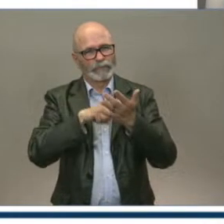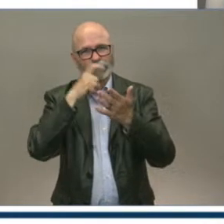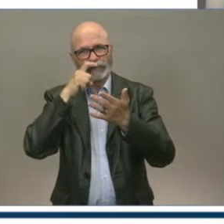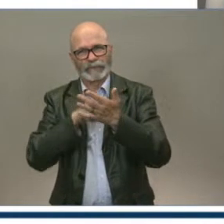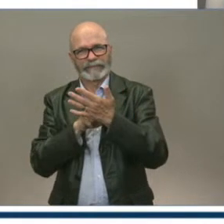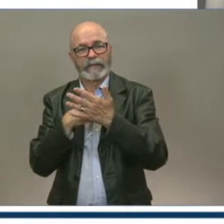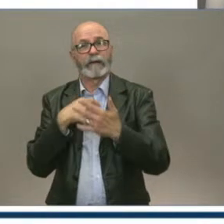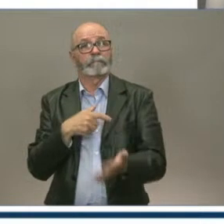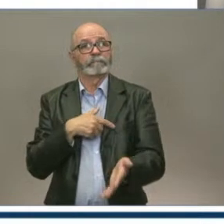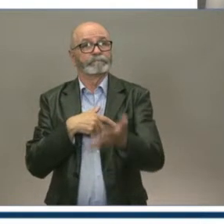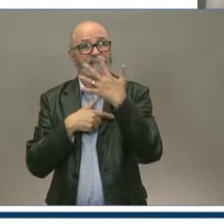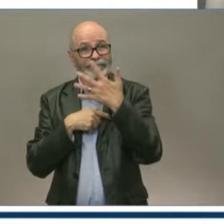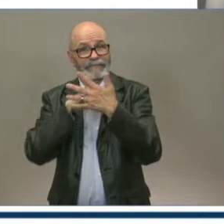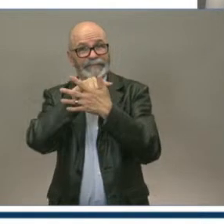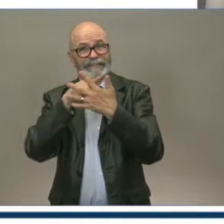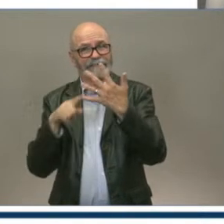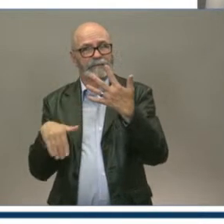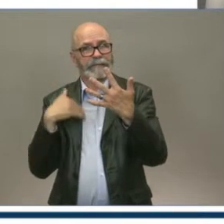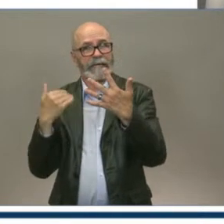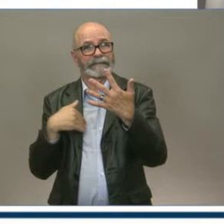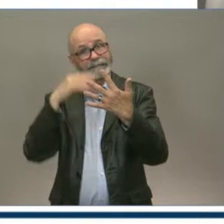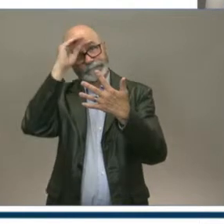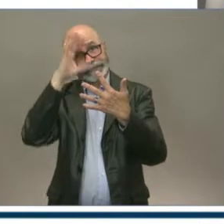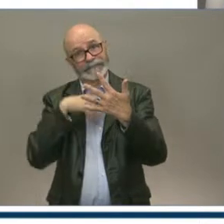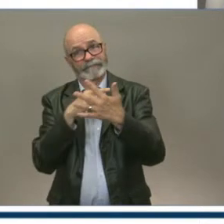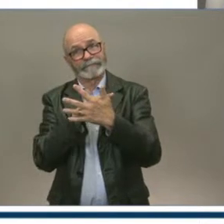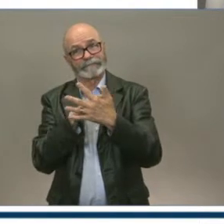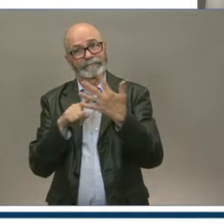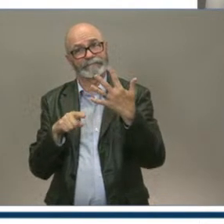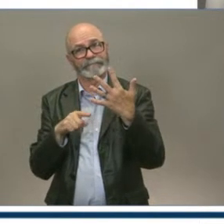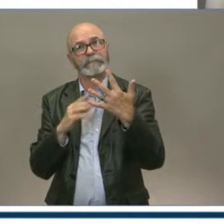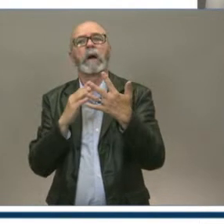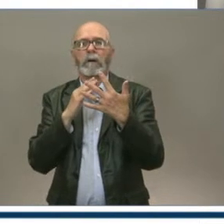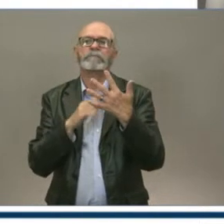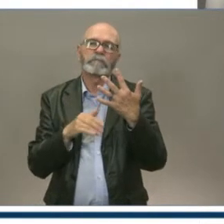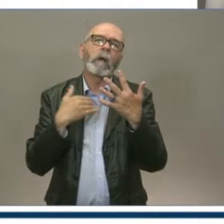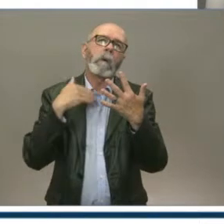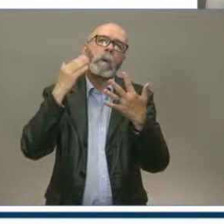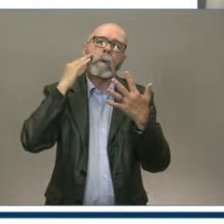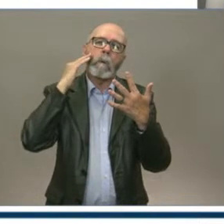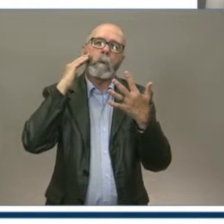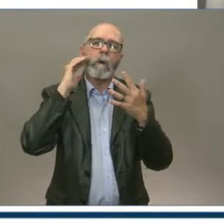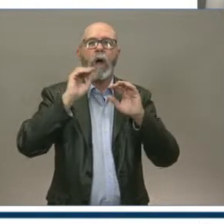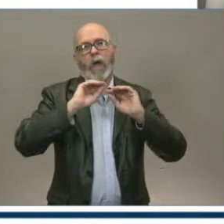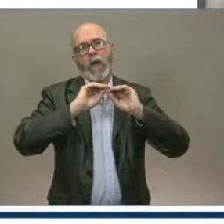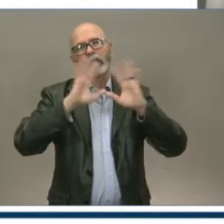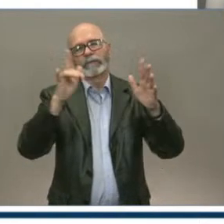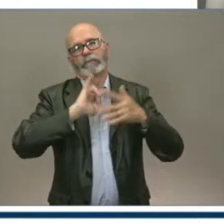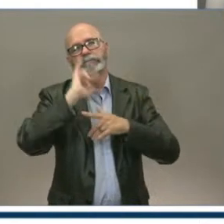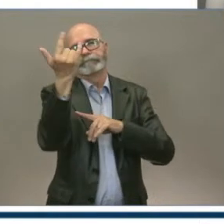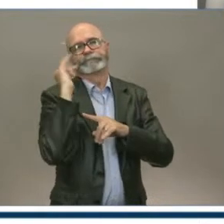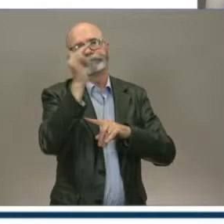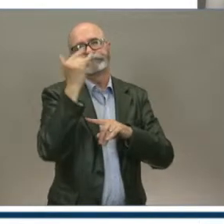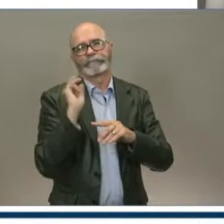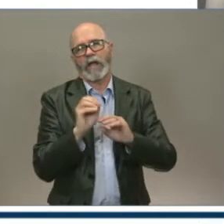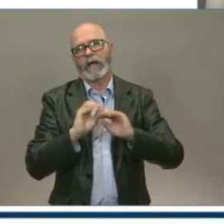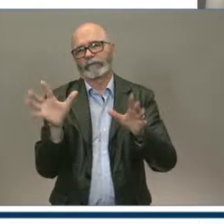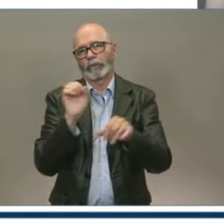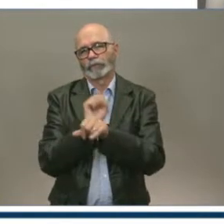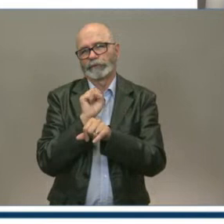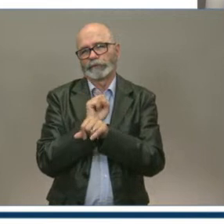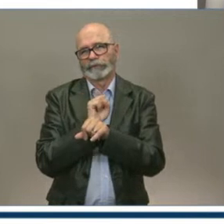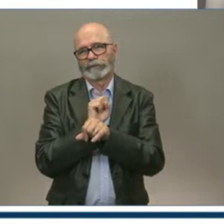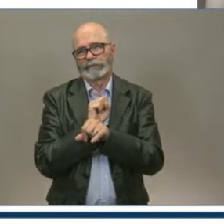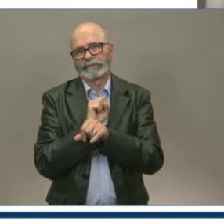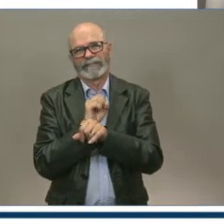men. One could infer they're rotational workers. Would there be any desire or any thought to